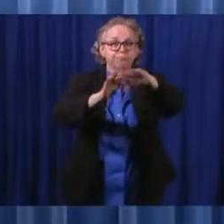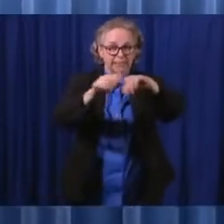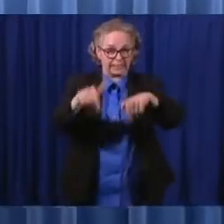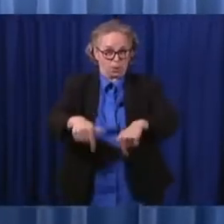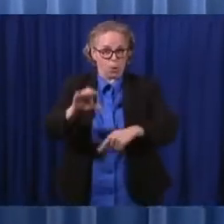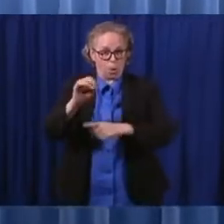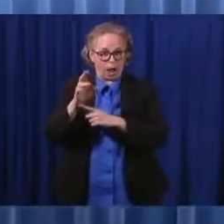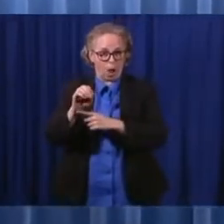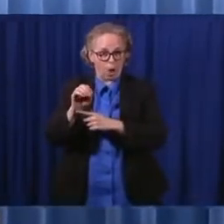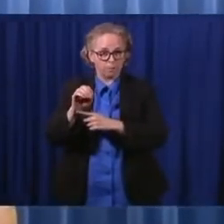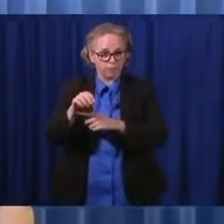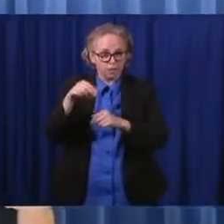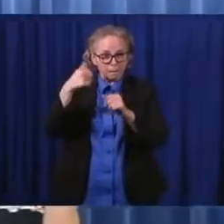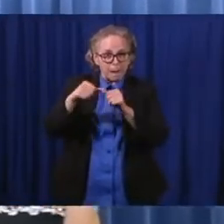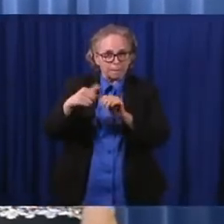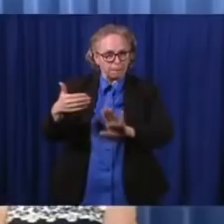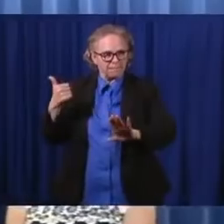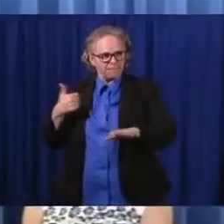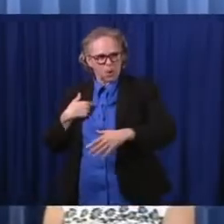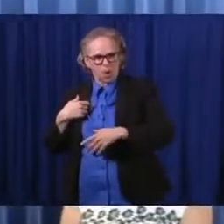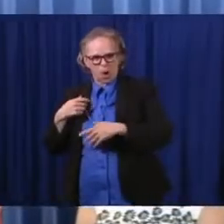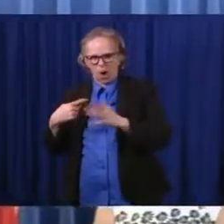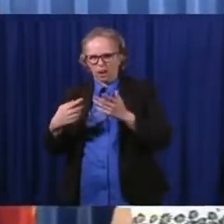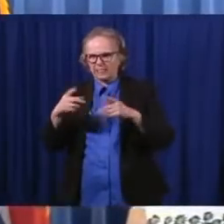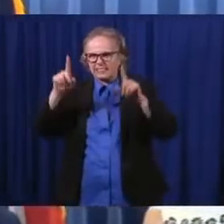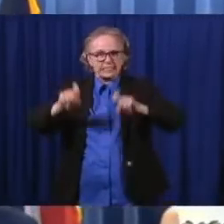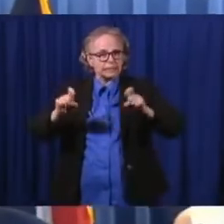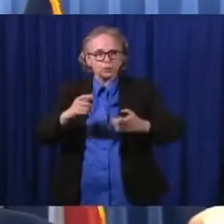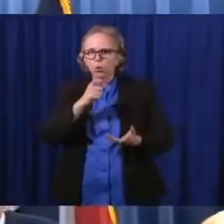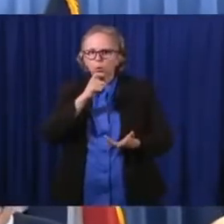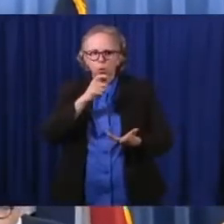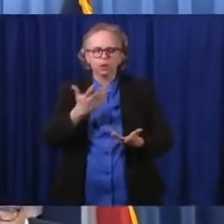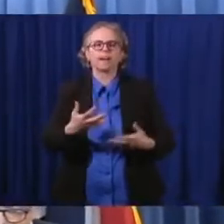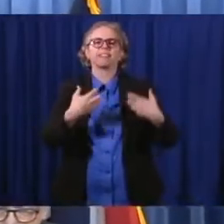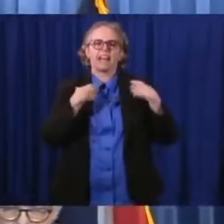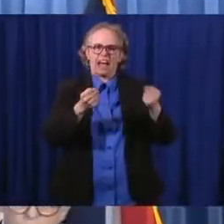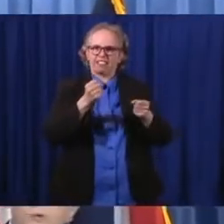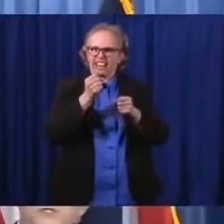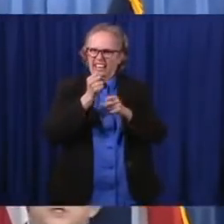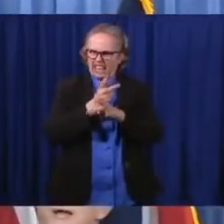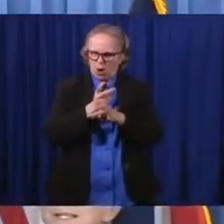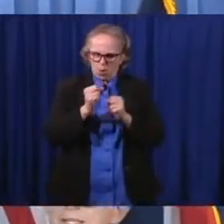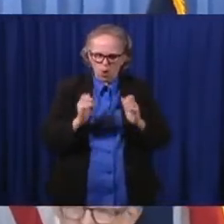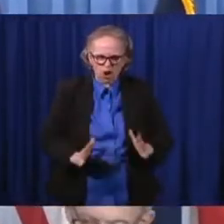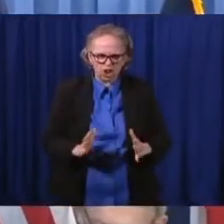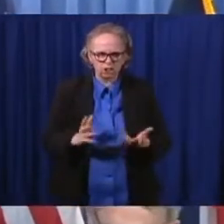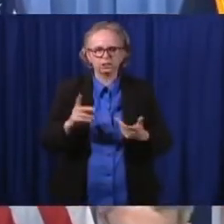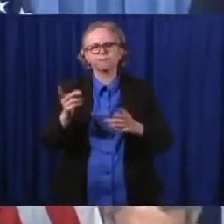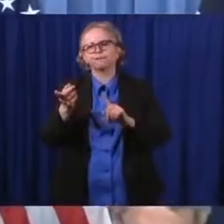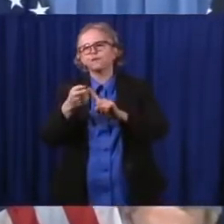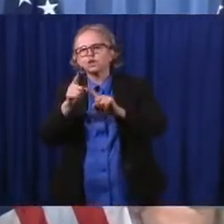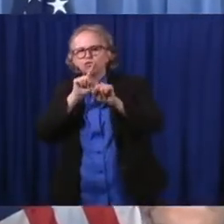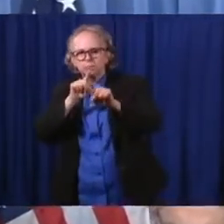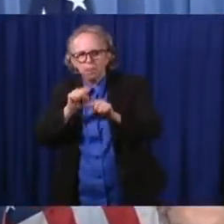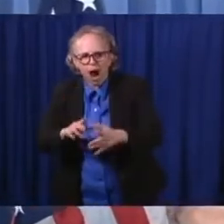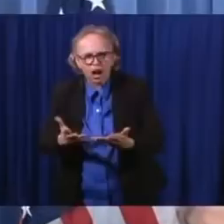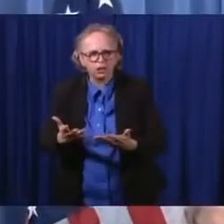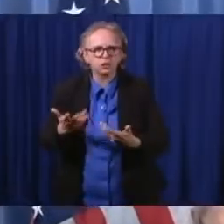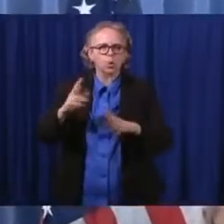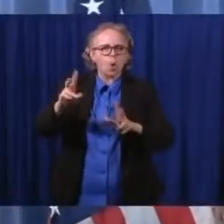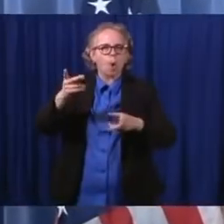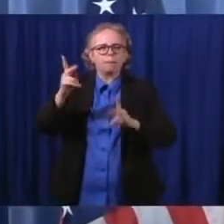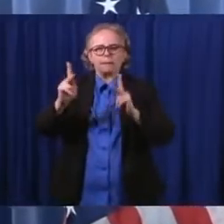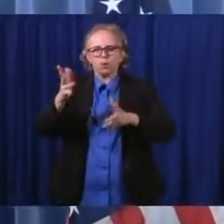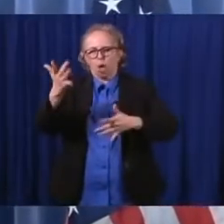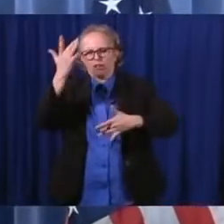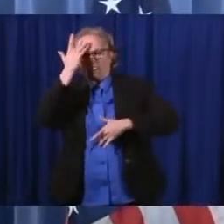we were testing with focus on healthcare workers, first responder, those most at risk who had symptoms. With